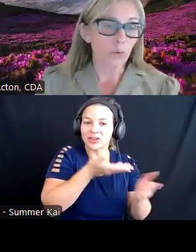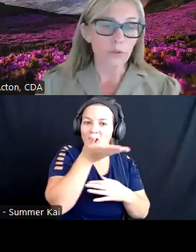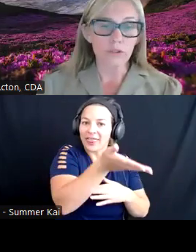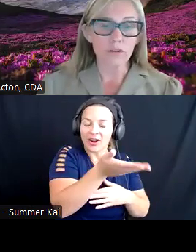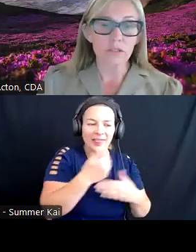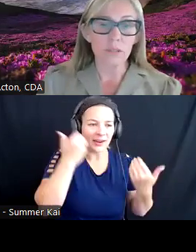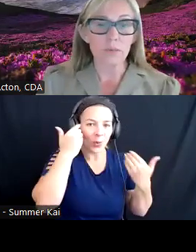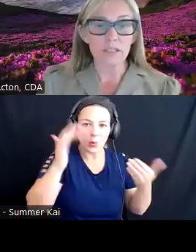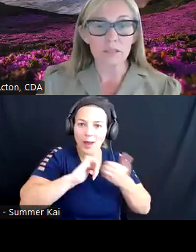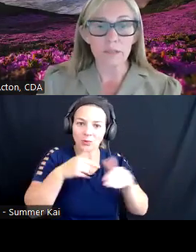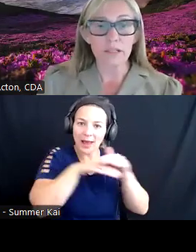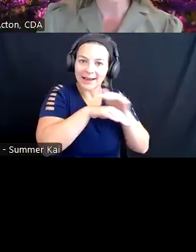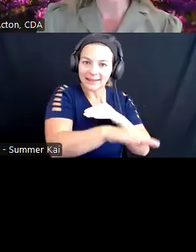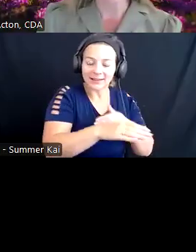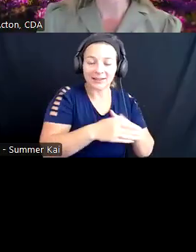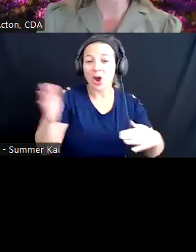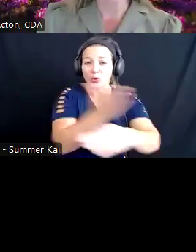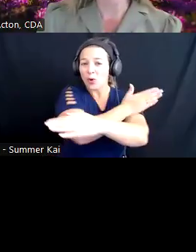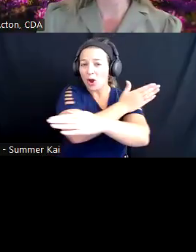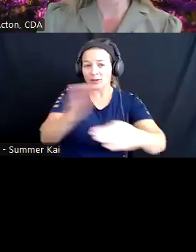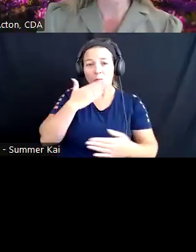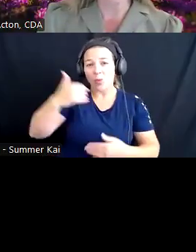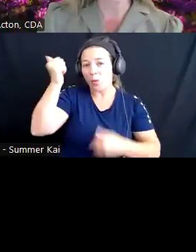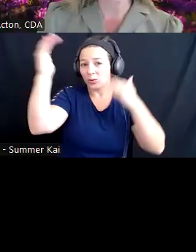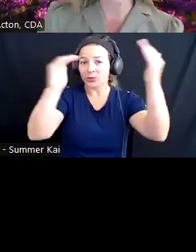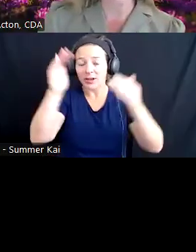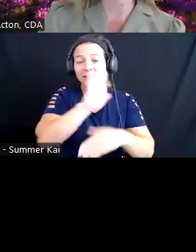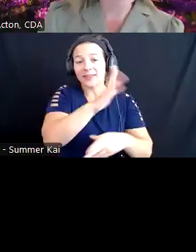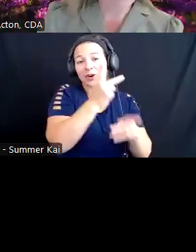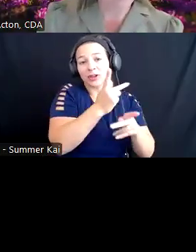board, older adults and people with disabilities and their caregivers often